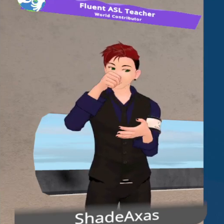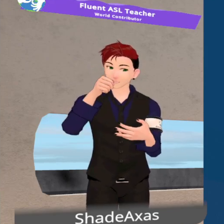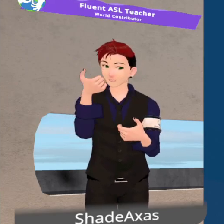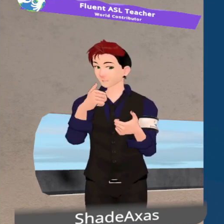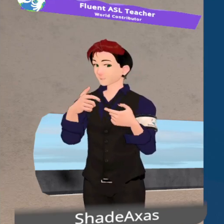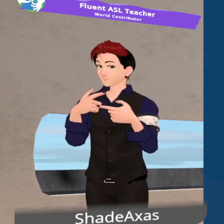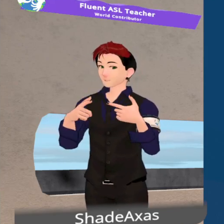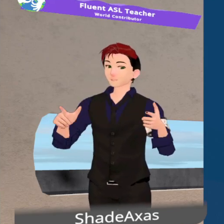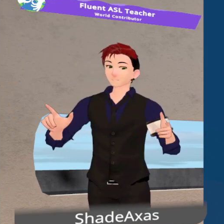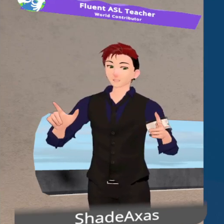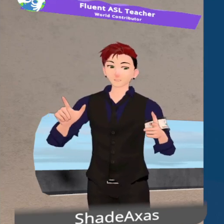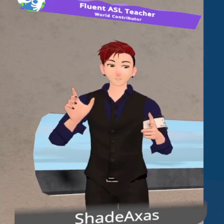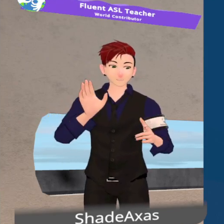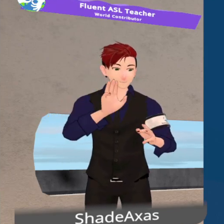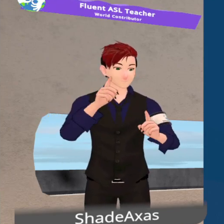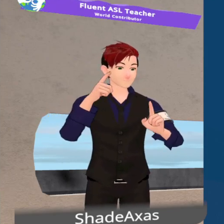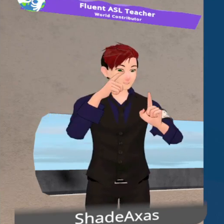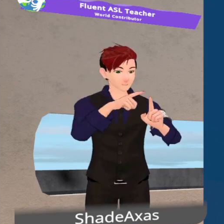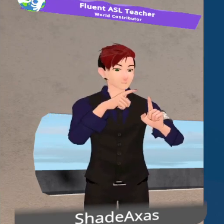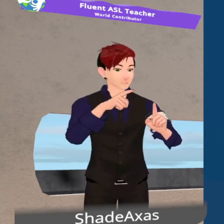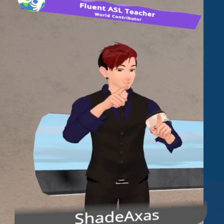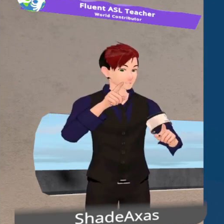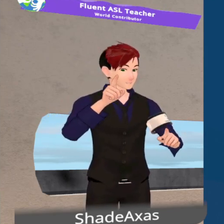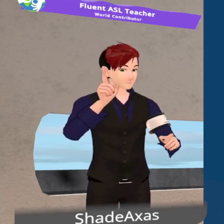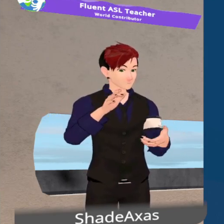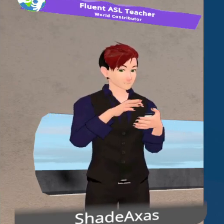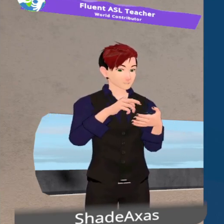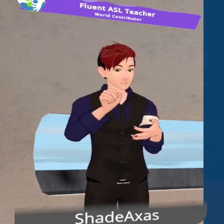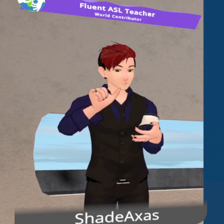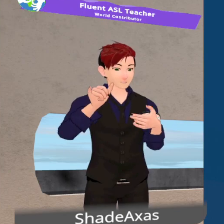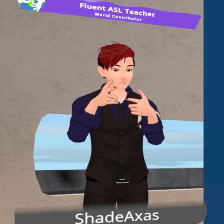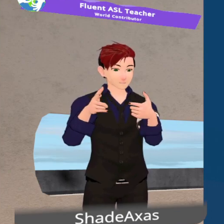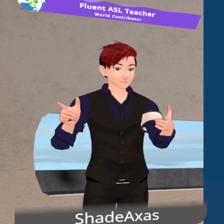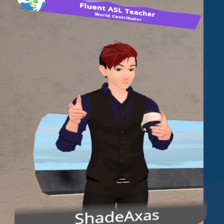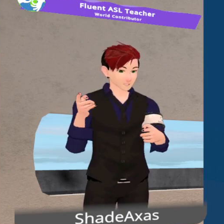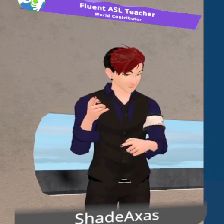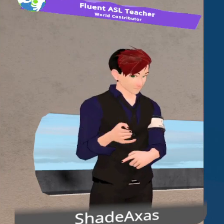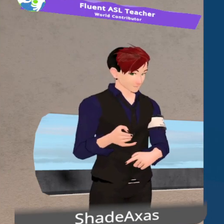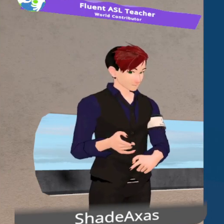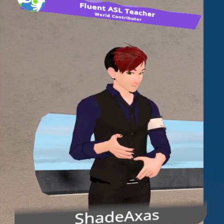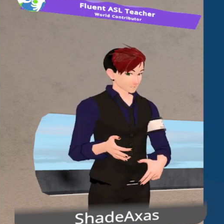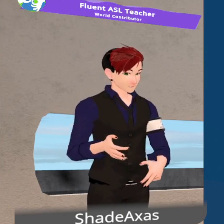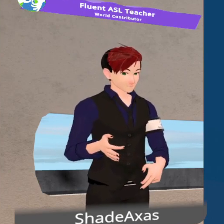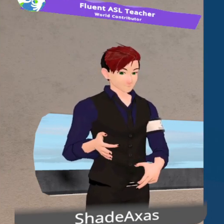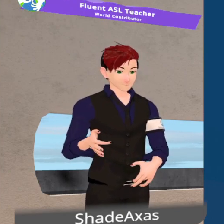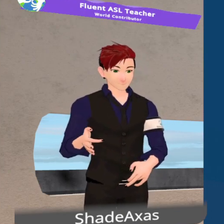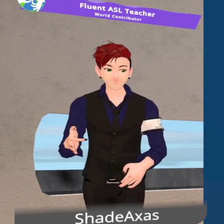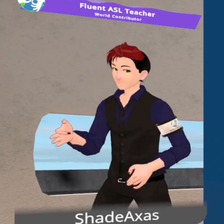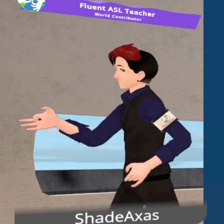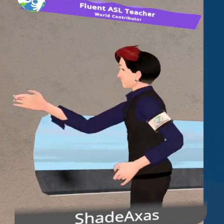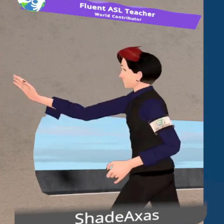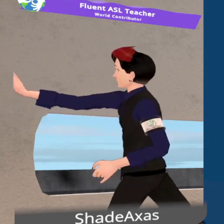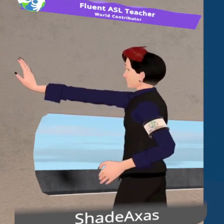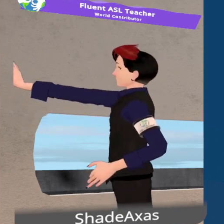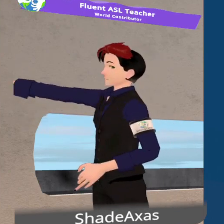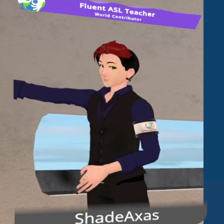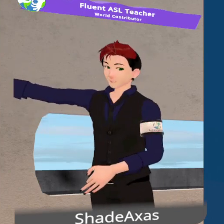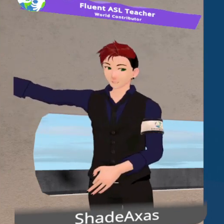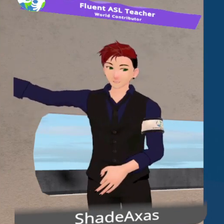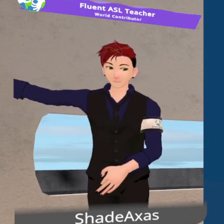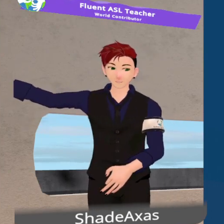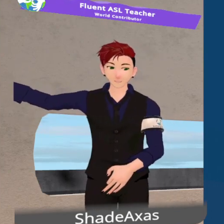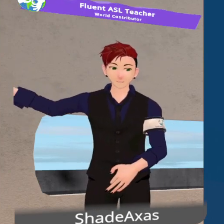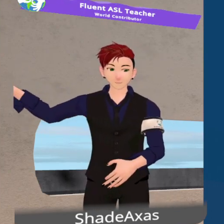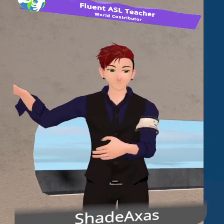If you are learning any sign language, your goal should be to learn that language, right? So